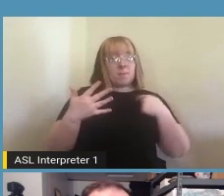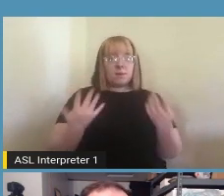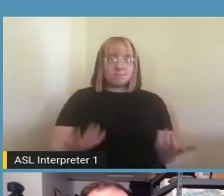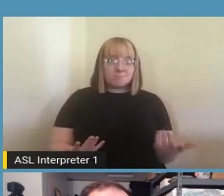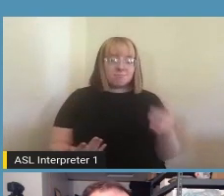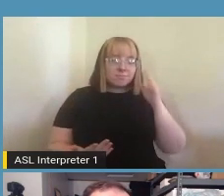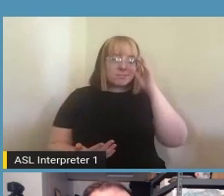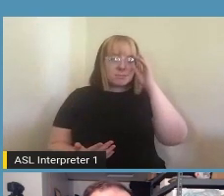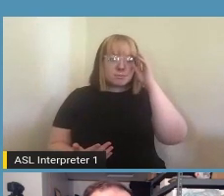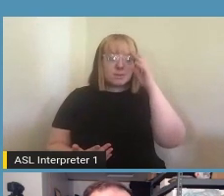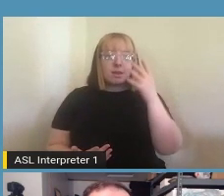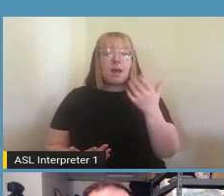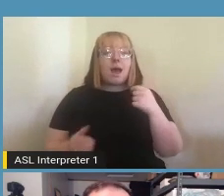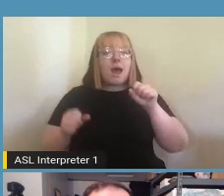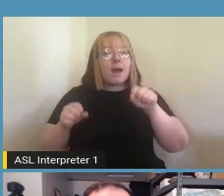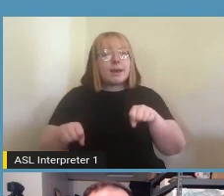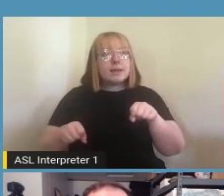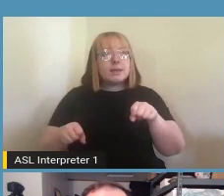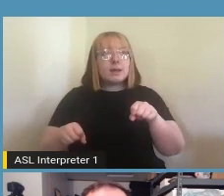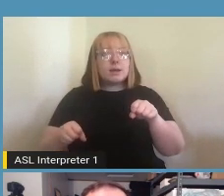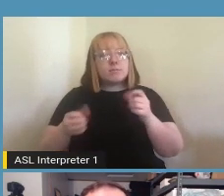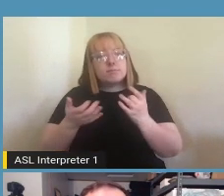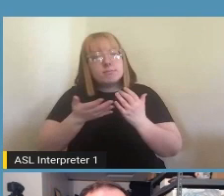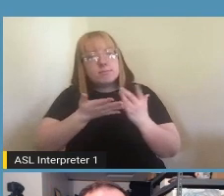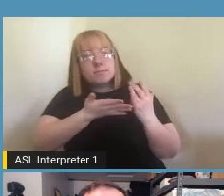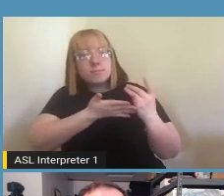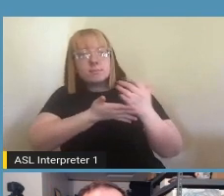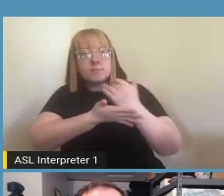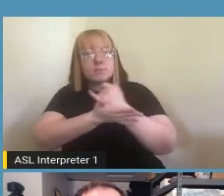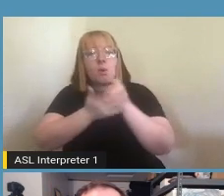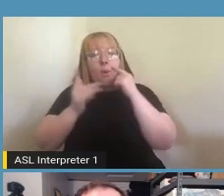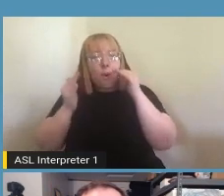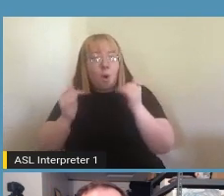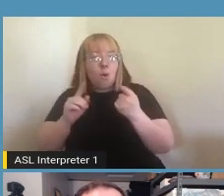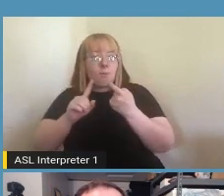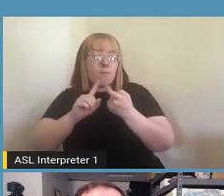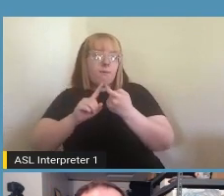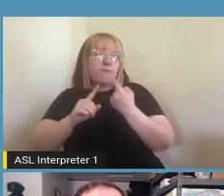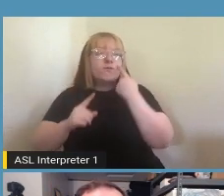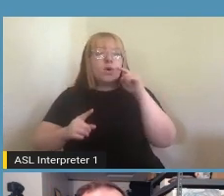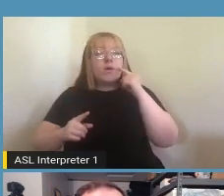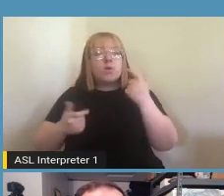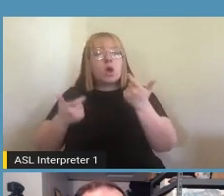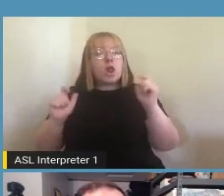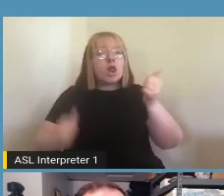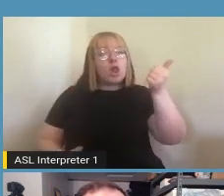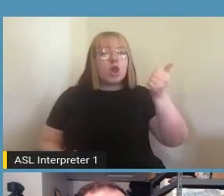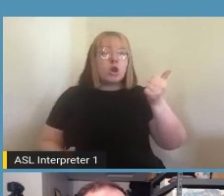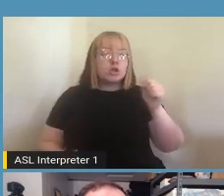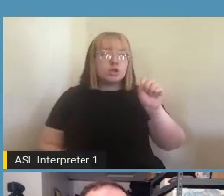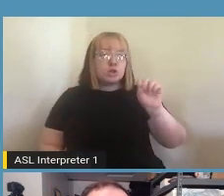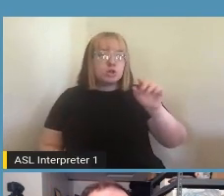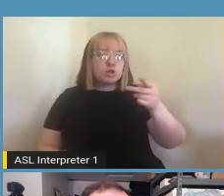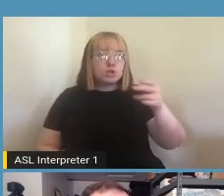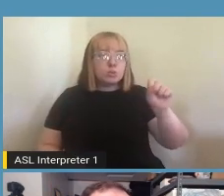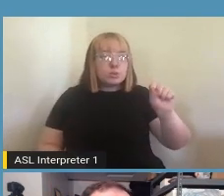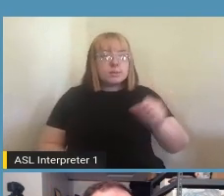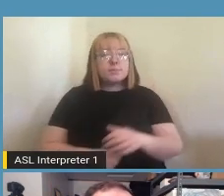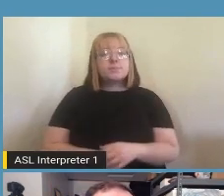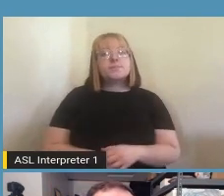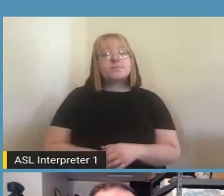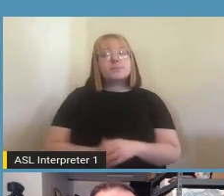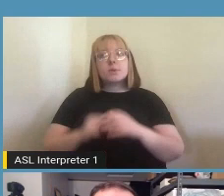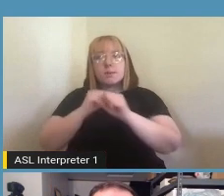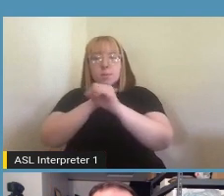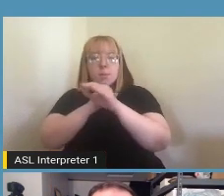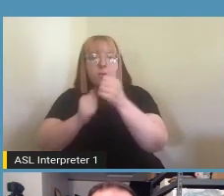recruit help for larger shoots, but what my job was for this was to promote each and every show. So each group would come